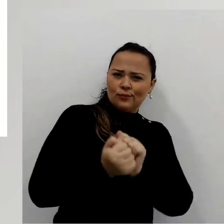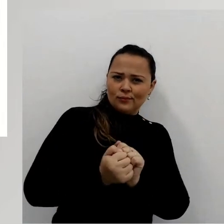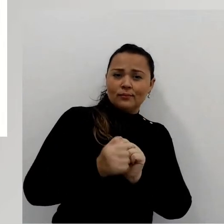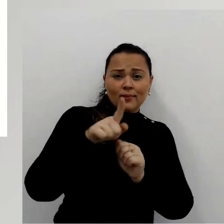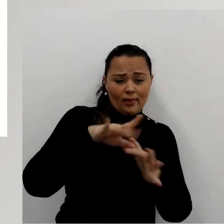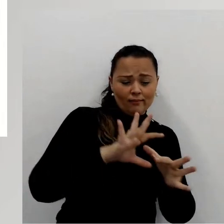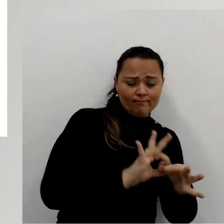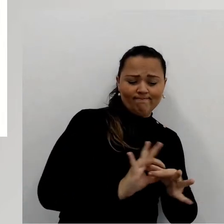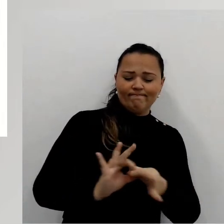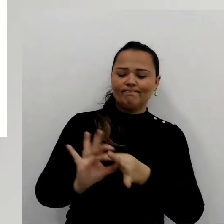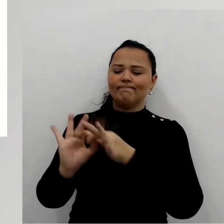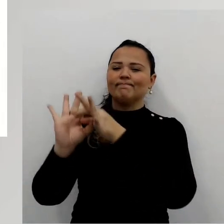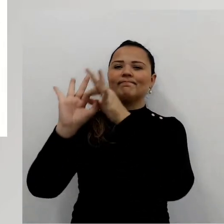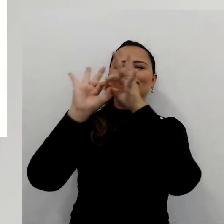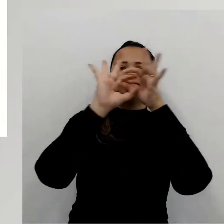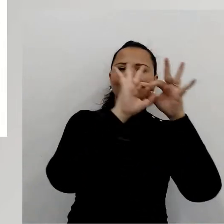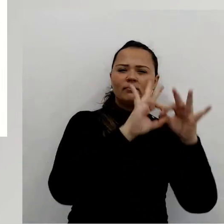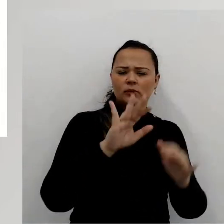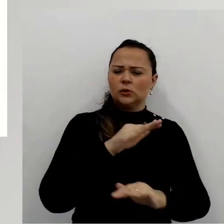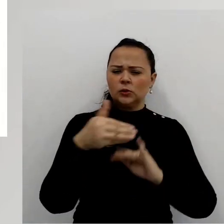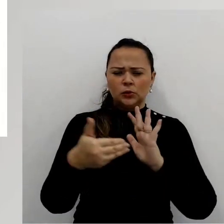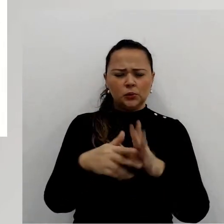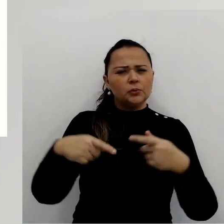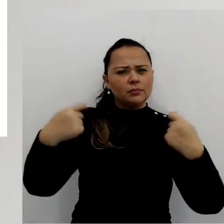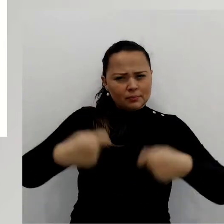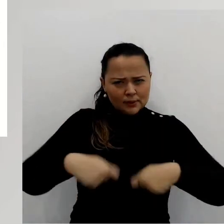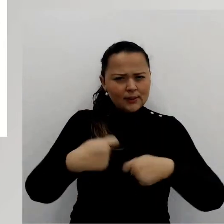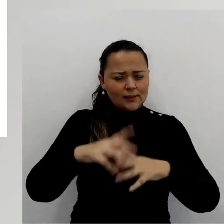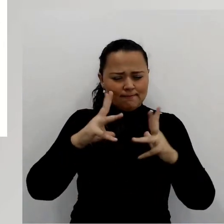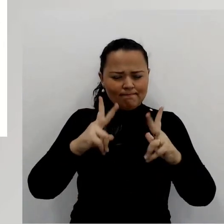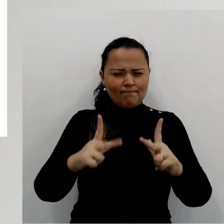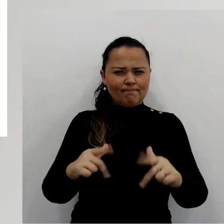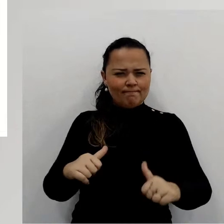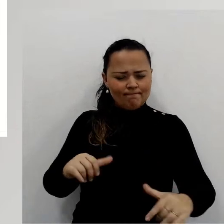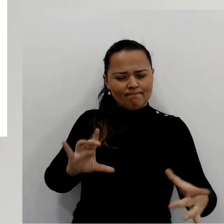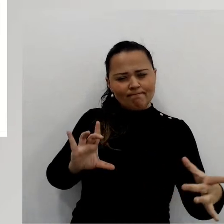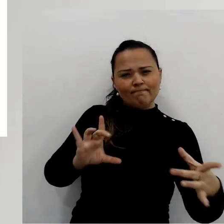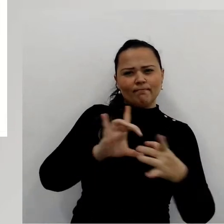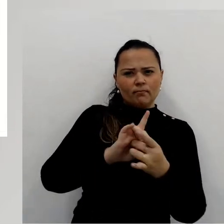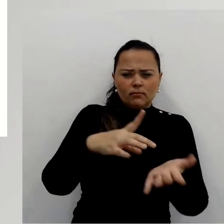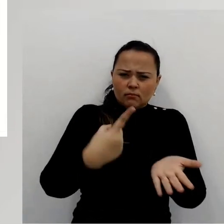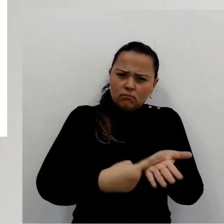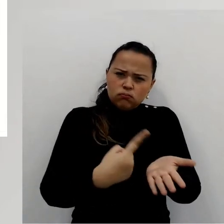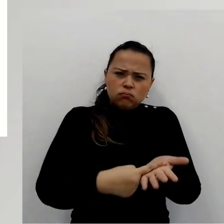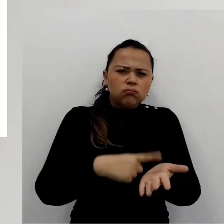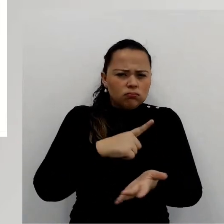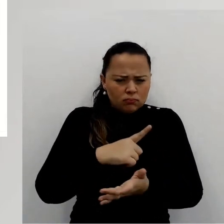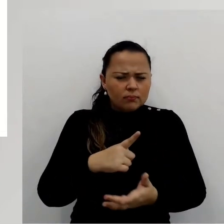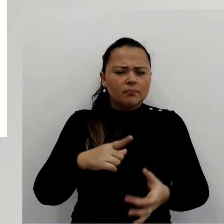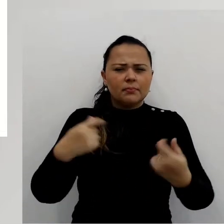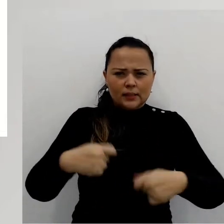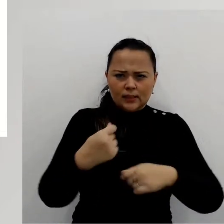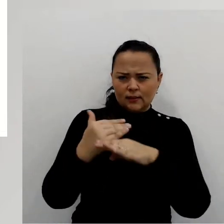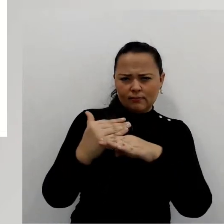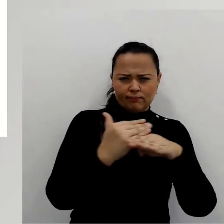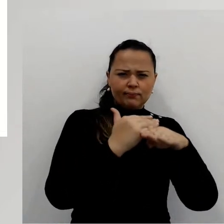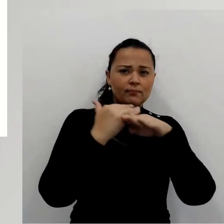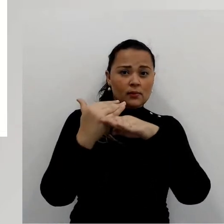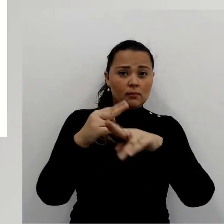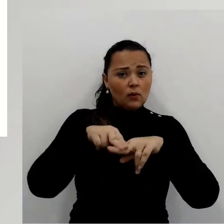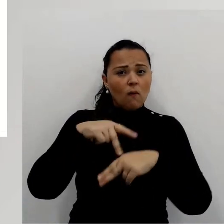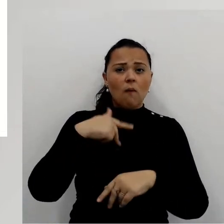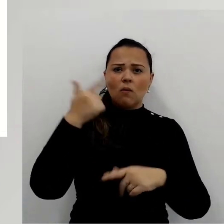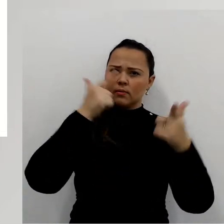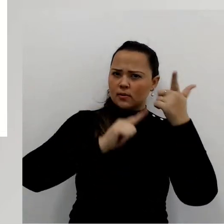become much more fluid, much more connected. And that's where it's going. That's where things are moving. And there are a lot of ways